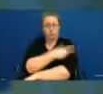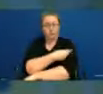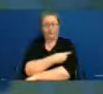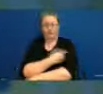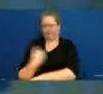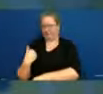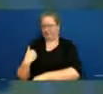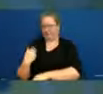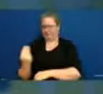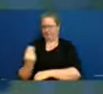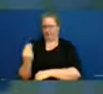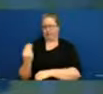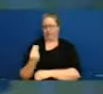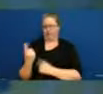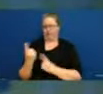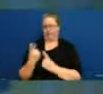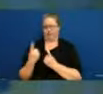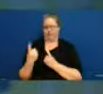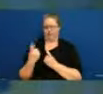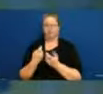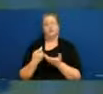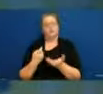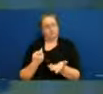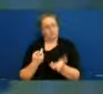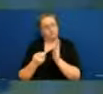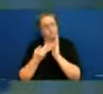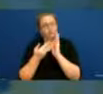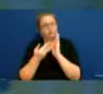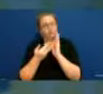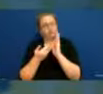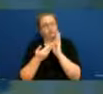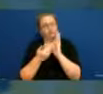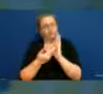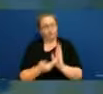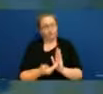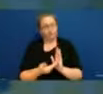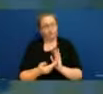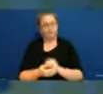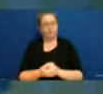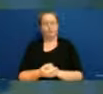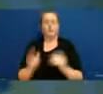asked on Monday about this. And this is a comparison of